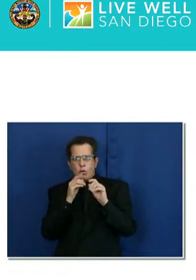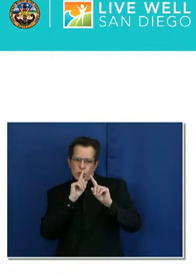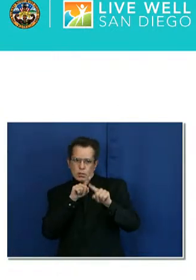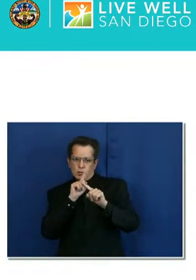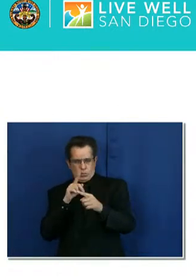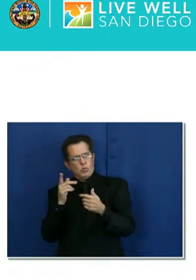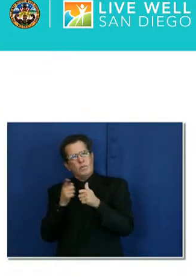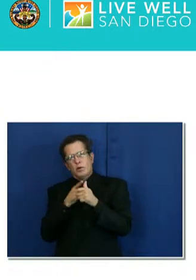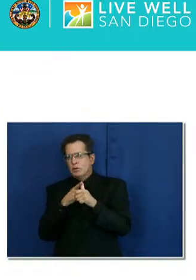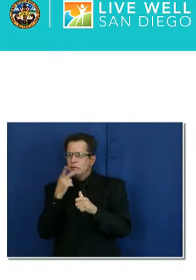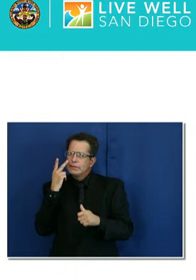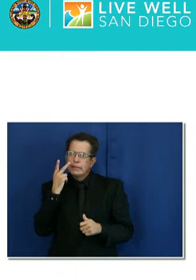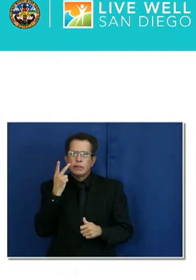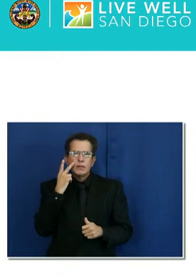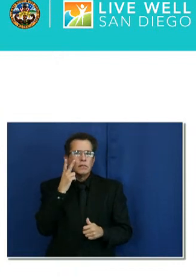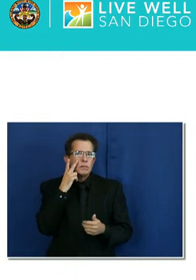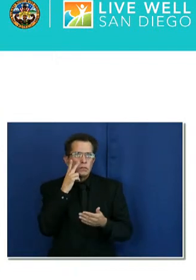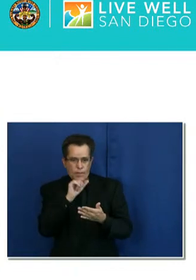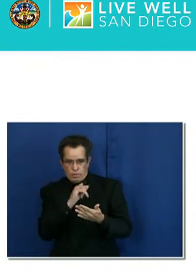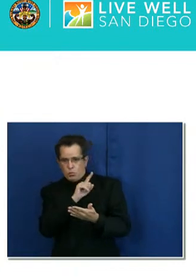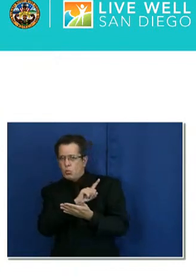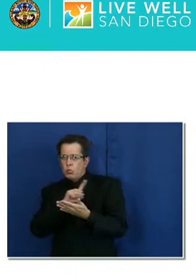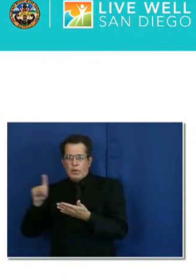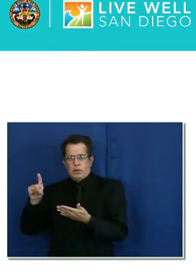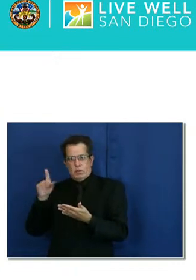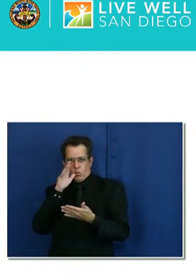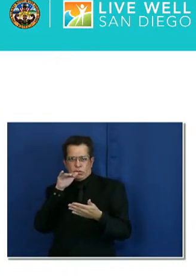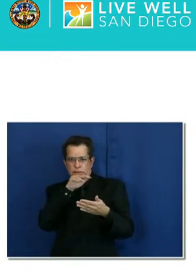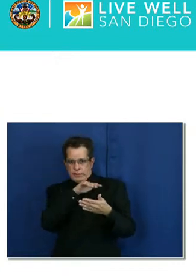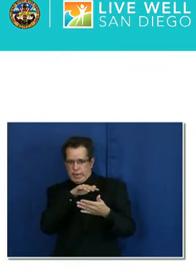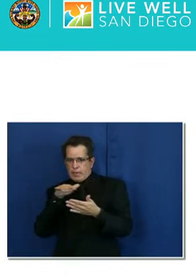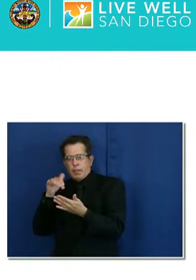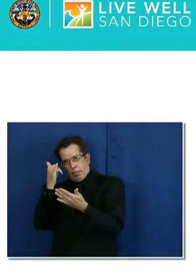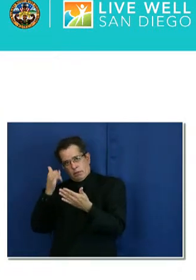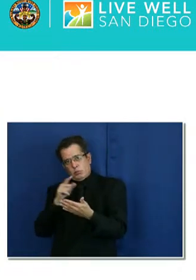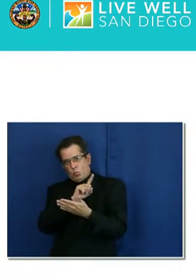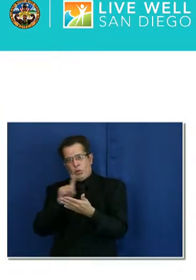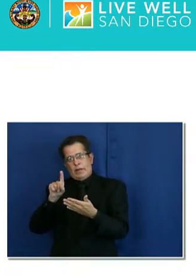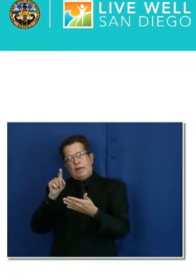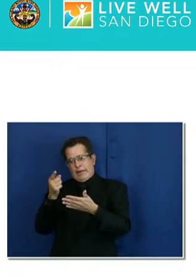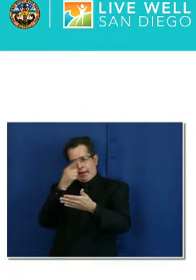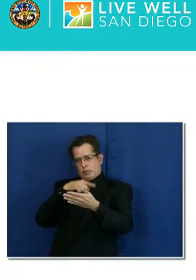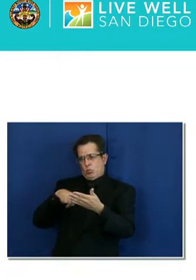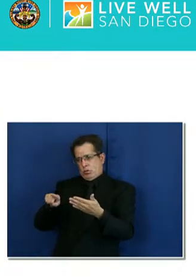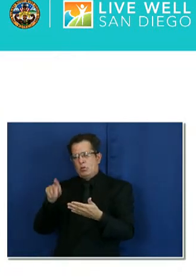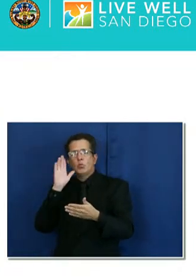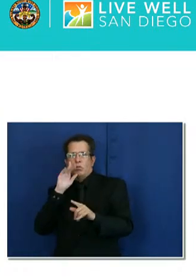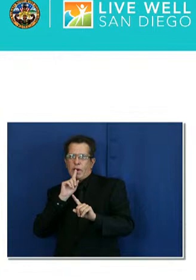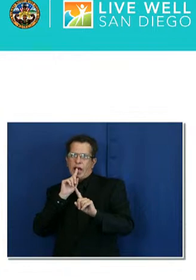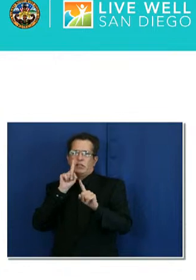through the data that's going to be analyzed for next week, we will look at that